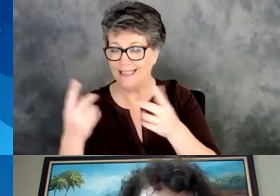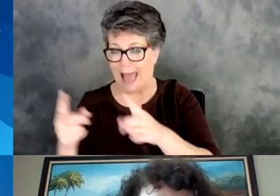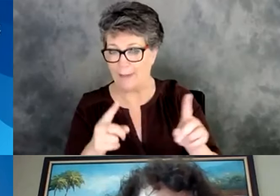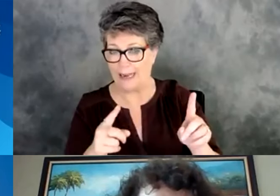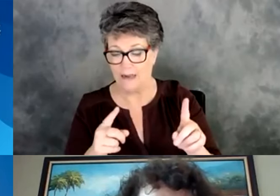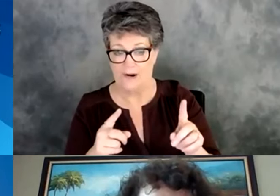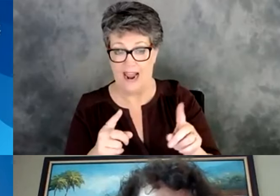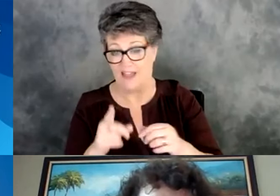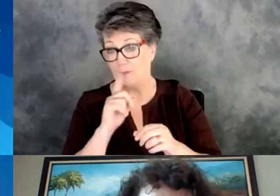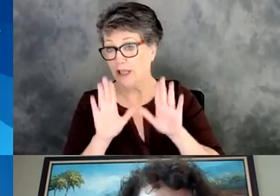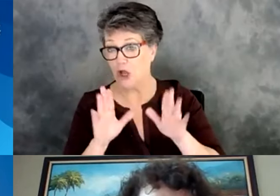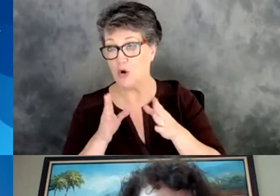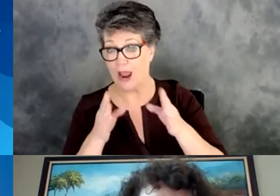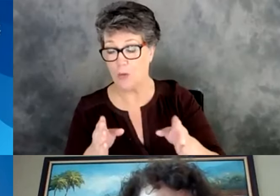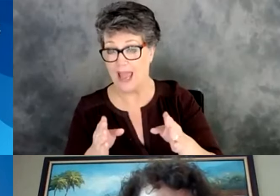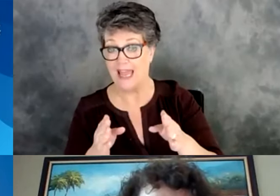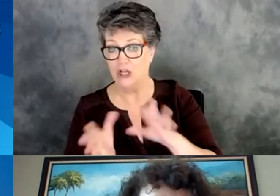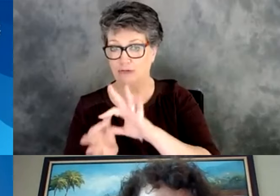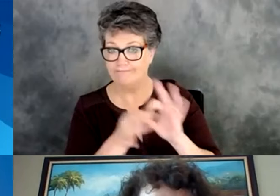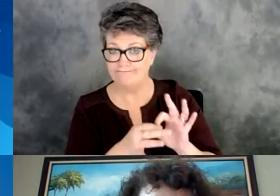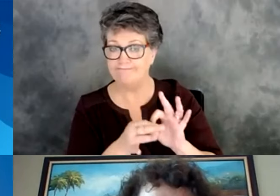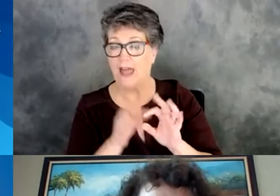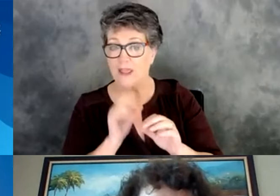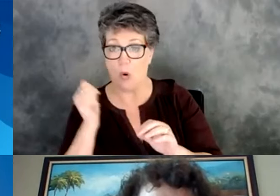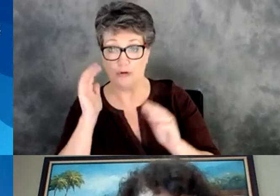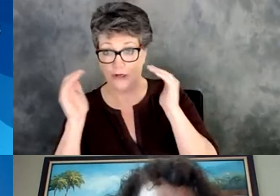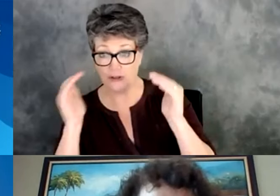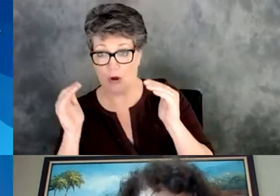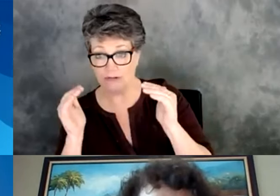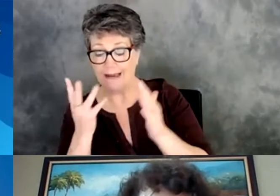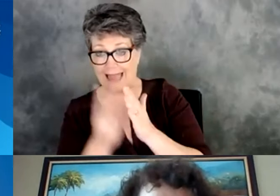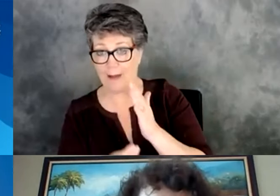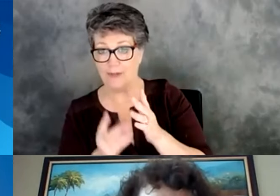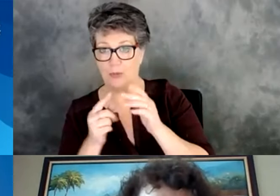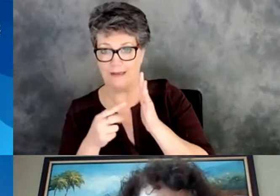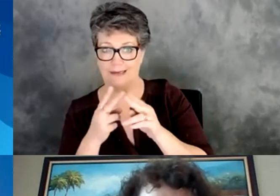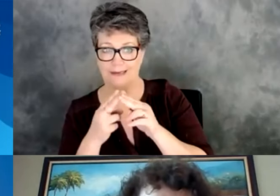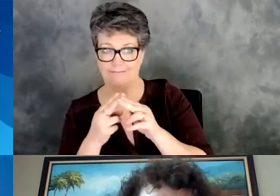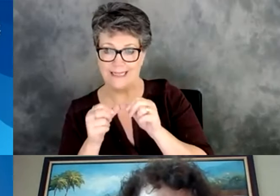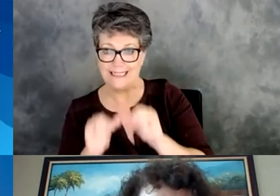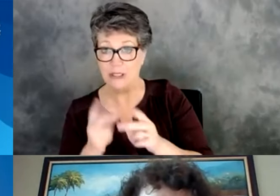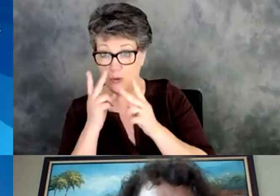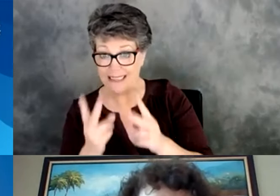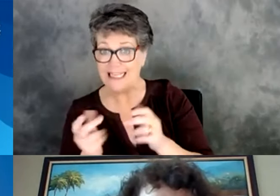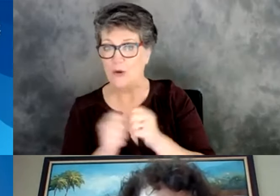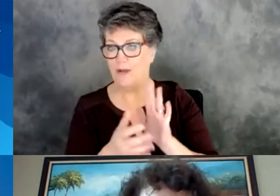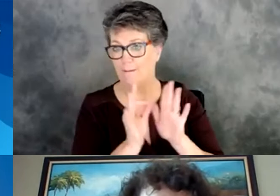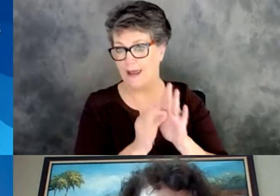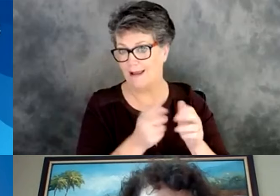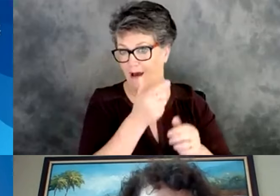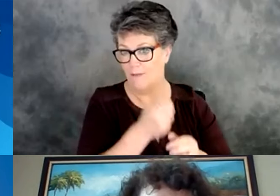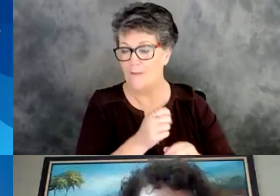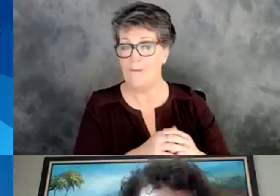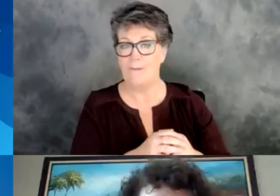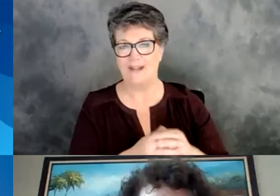think that would be a really great way to bridge specifically the older adult gap that we still continue to see. And then I'll save my question for